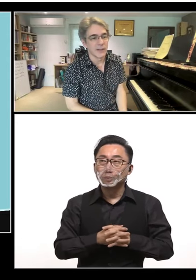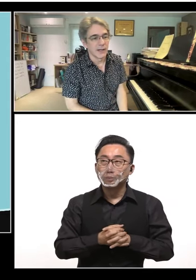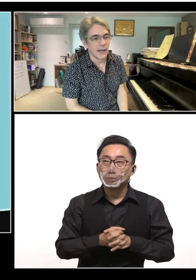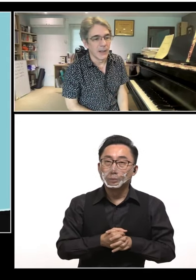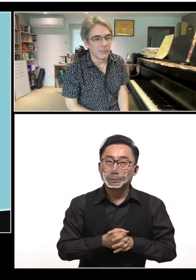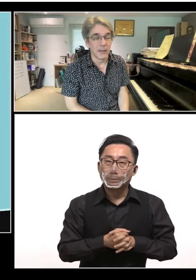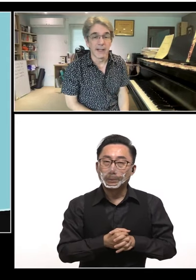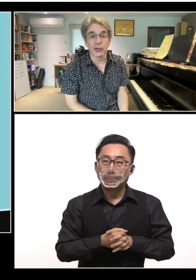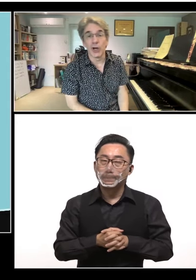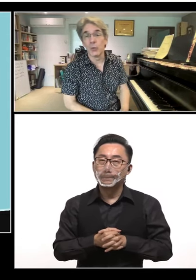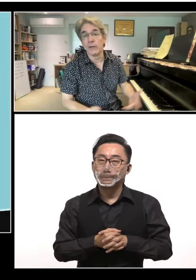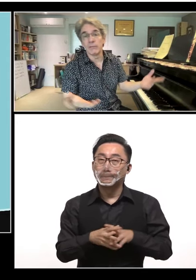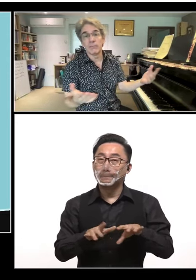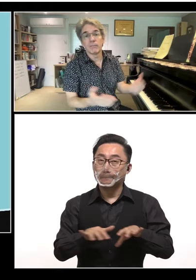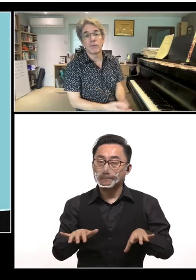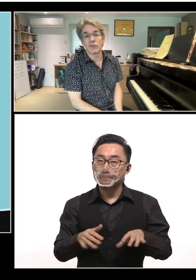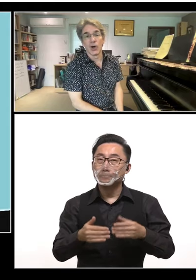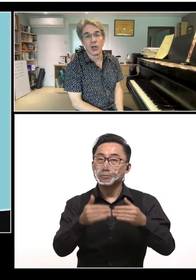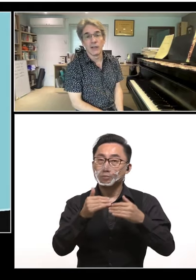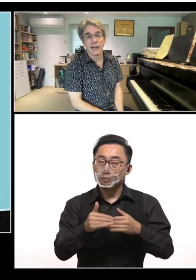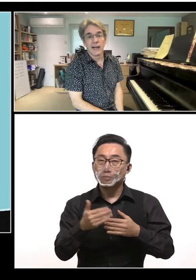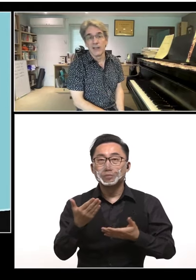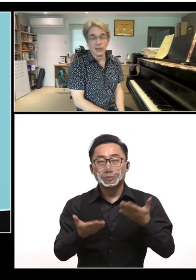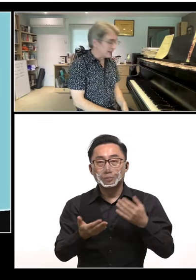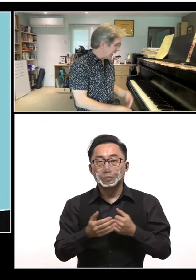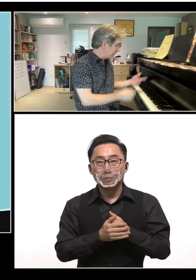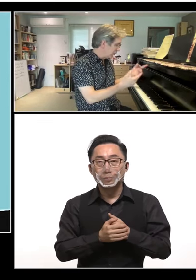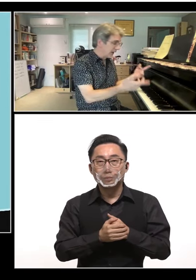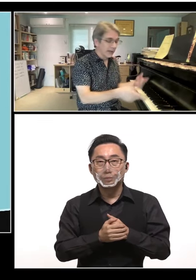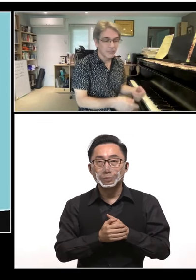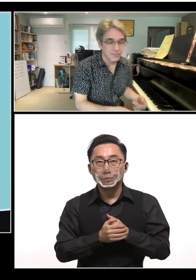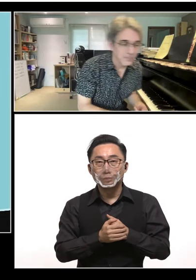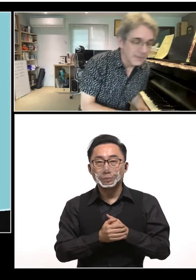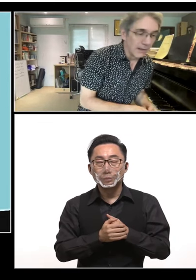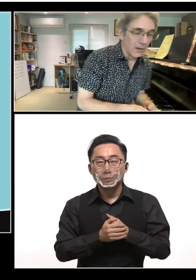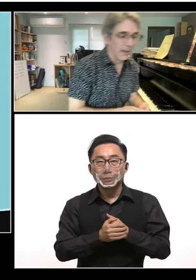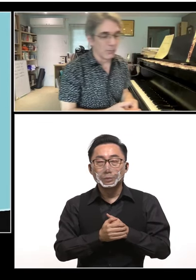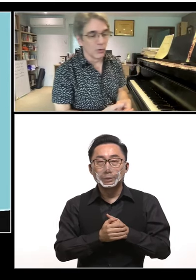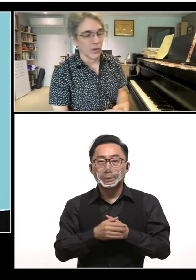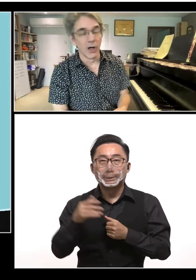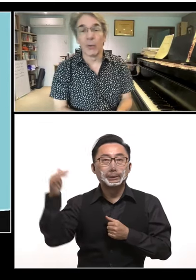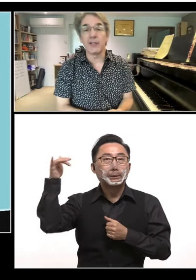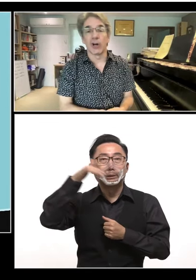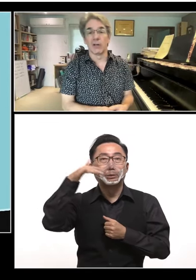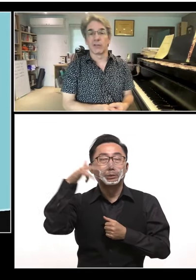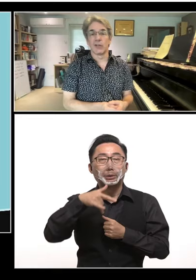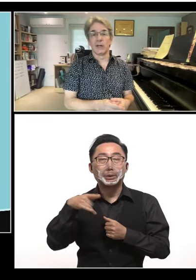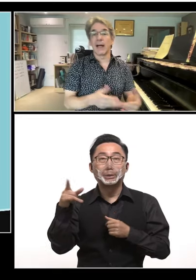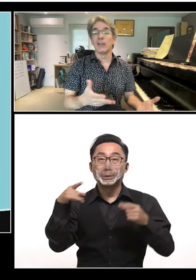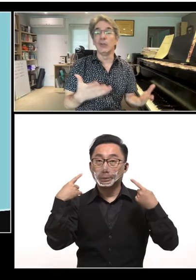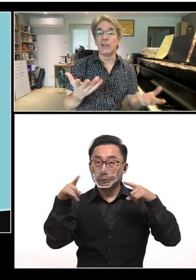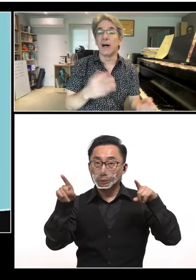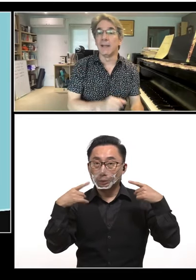about the Leonard Cohen song, Hallelujah. Or a Ray Charles